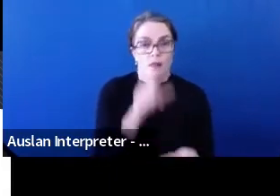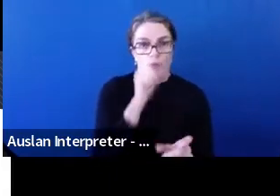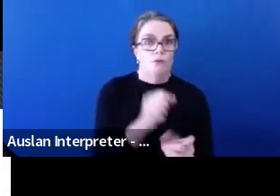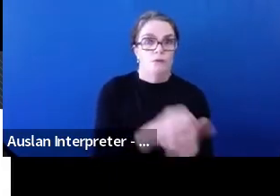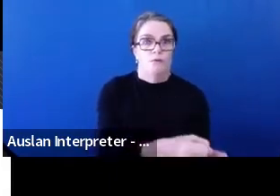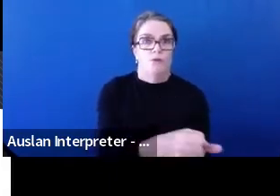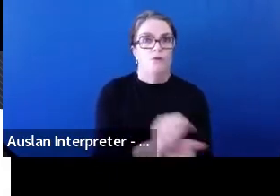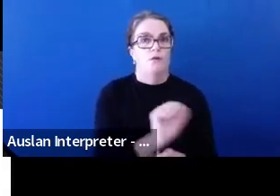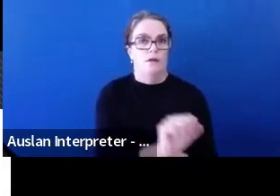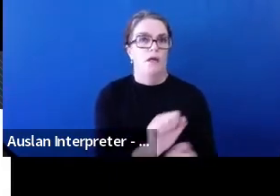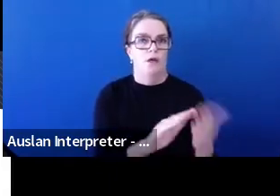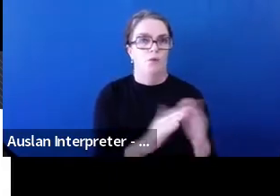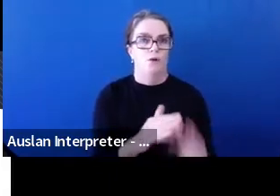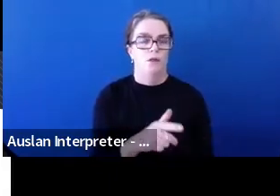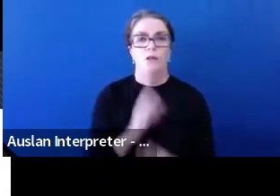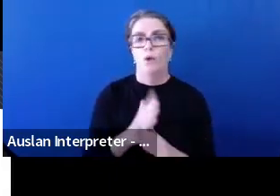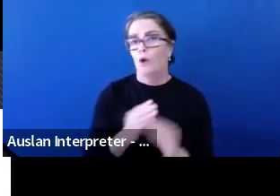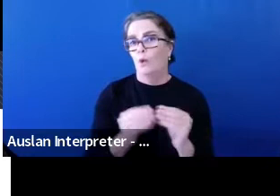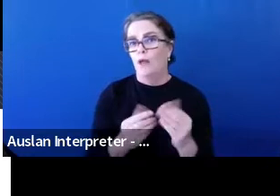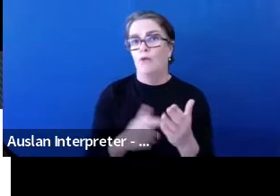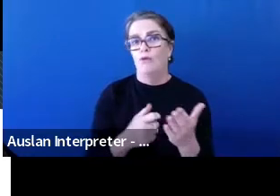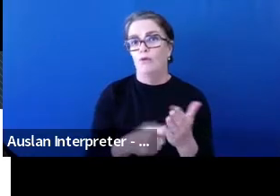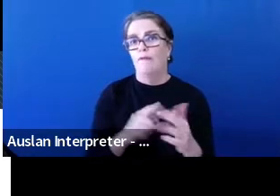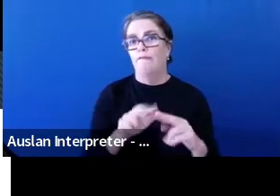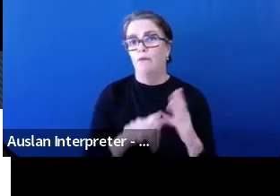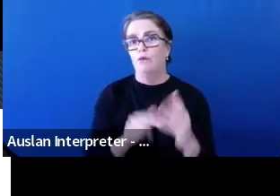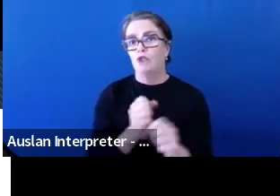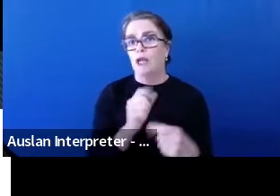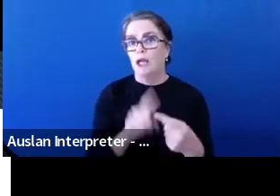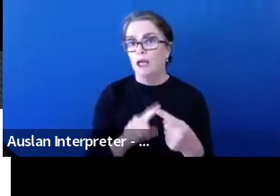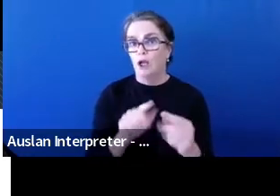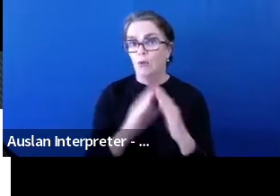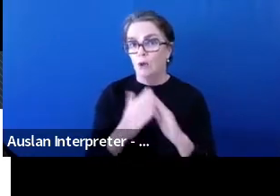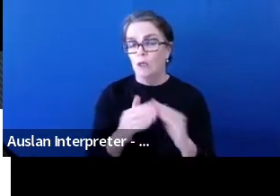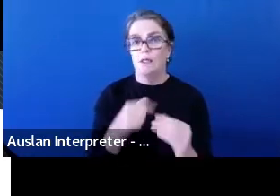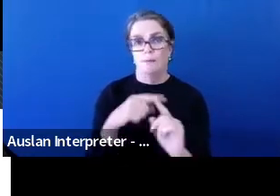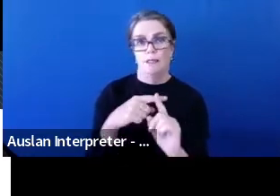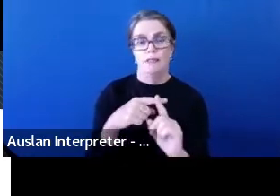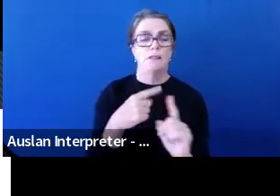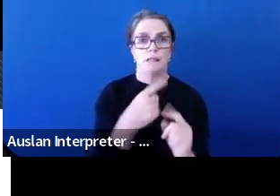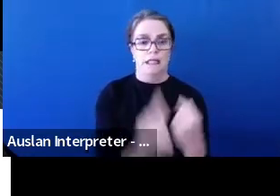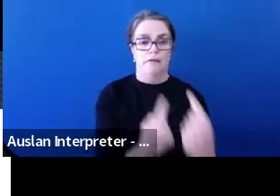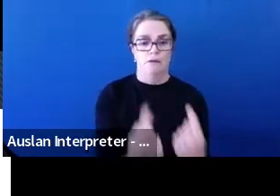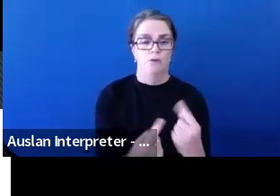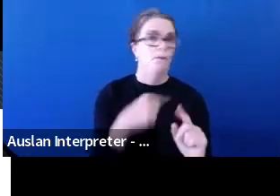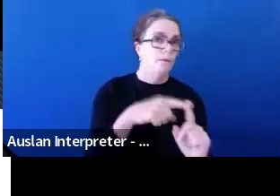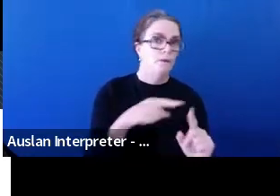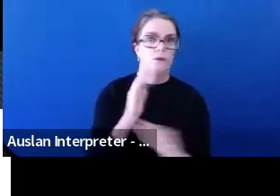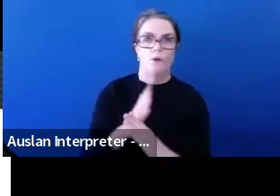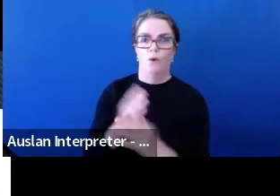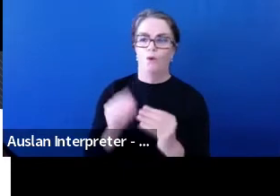So this is working with refugee communities and individuals. On the other side, working with the systems that